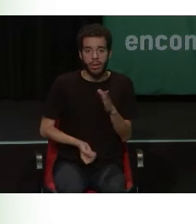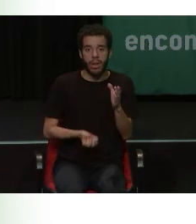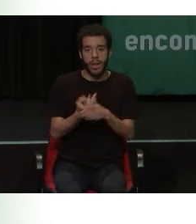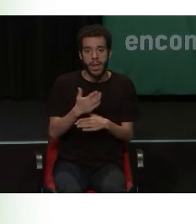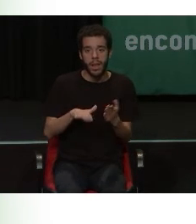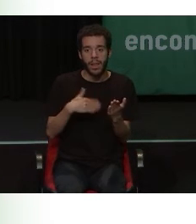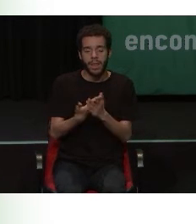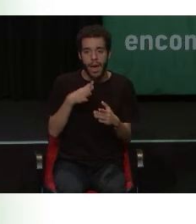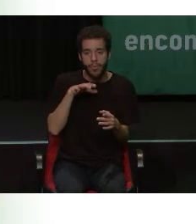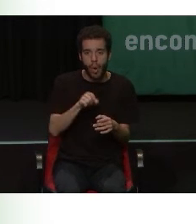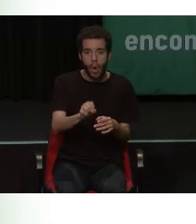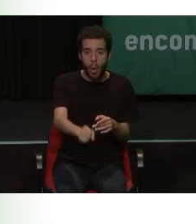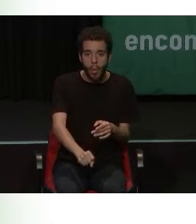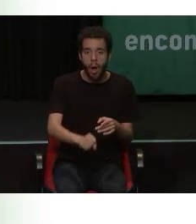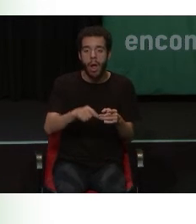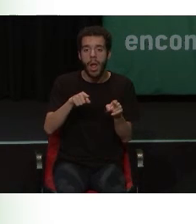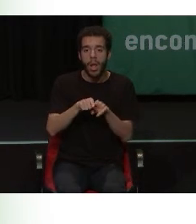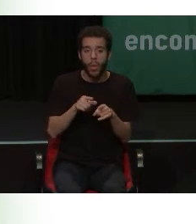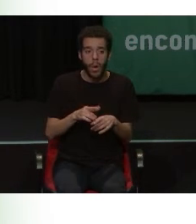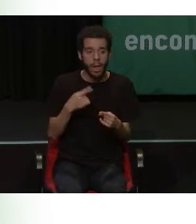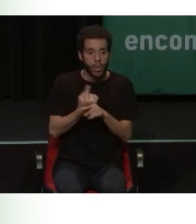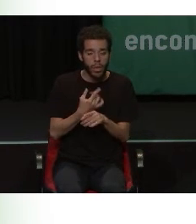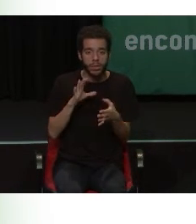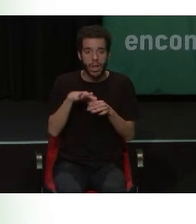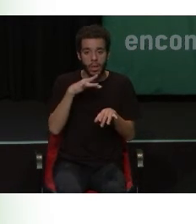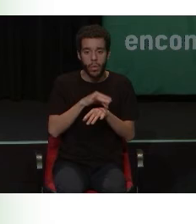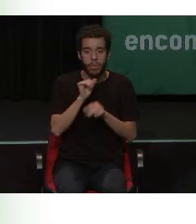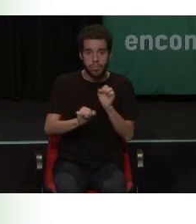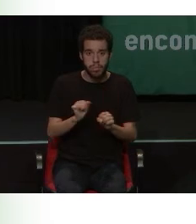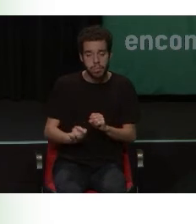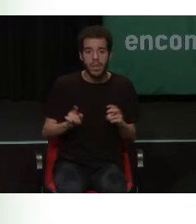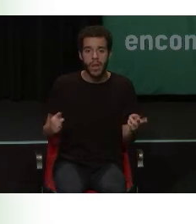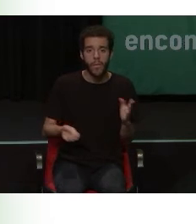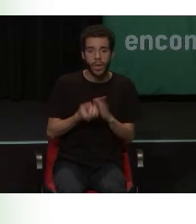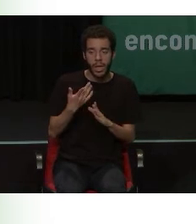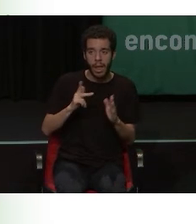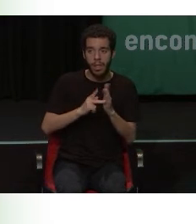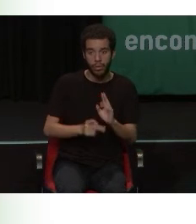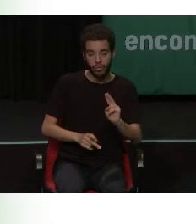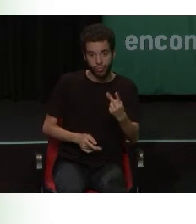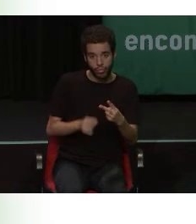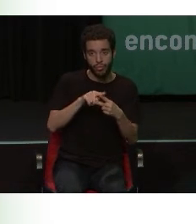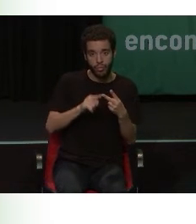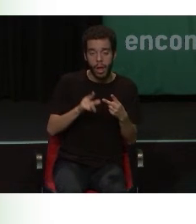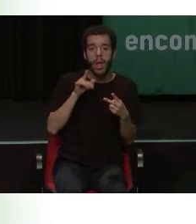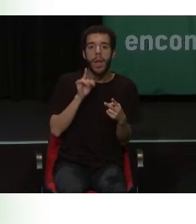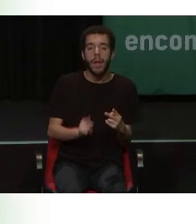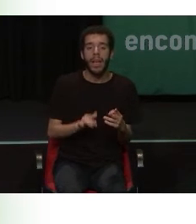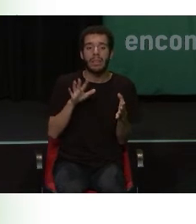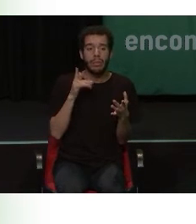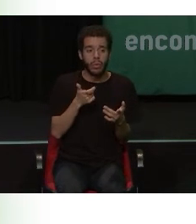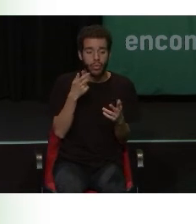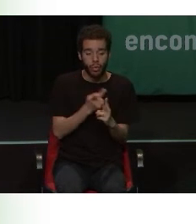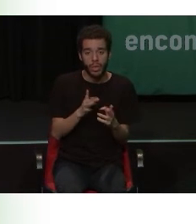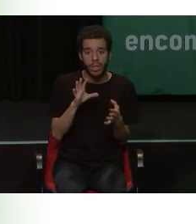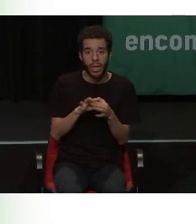aimed at developing sensors able to detect with biosensors, both based